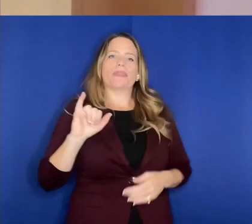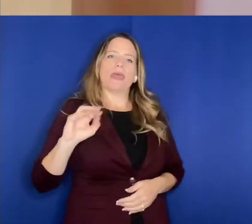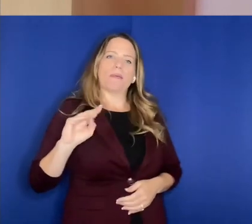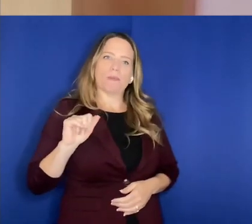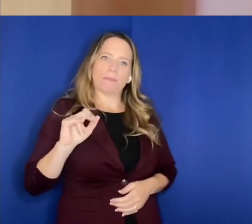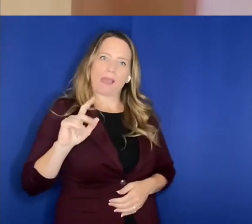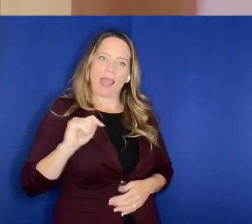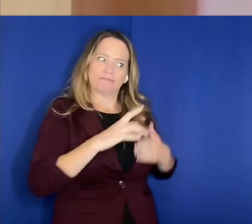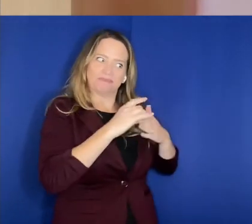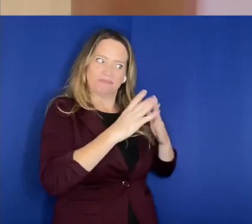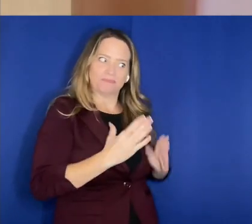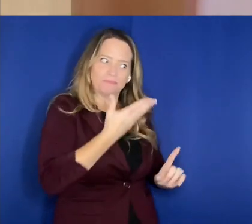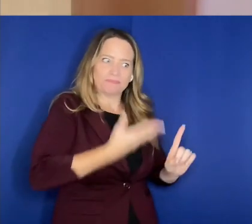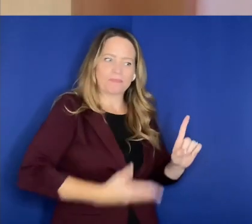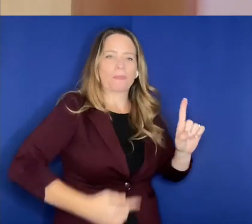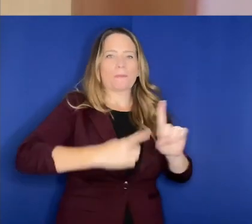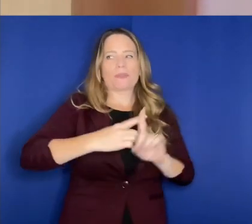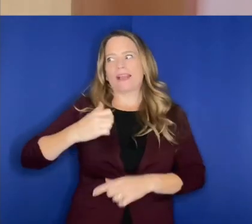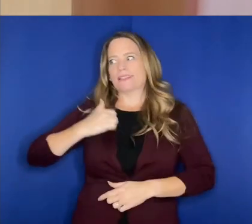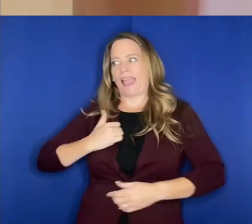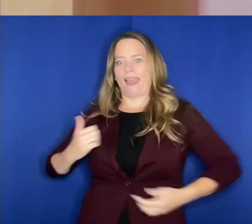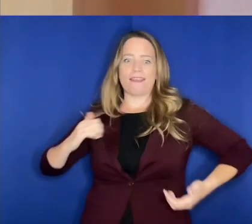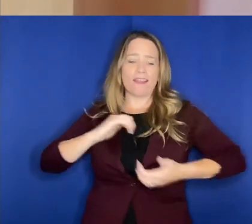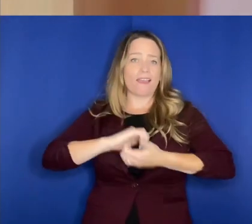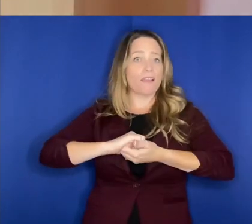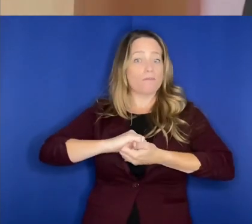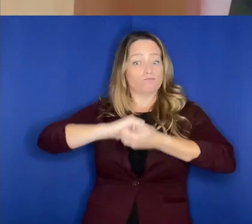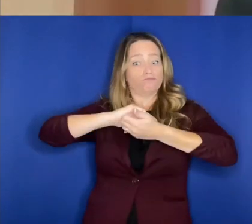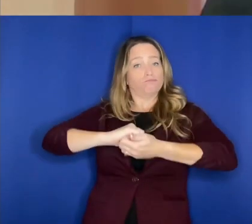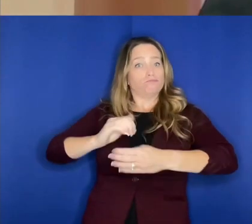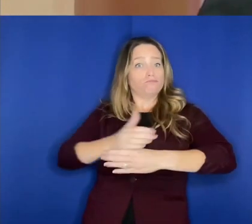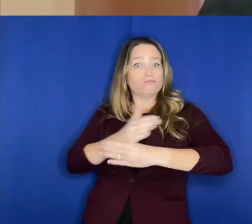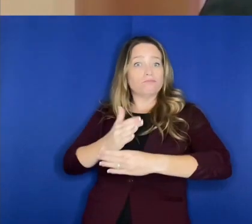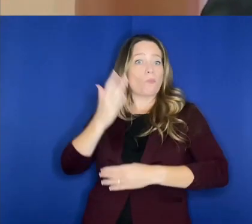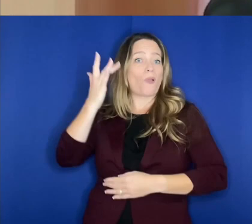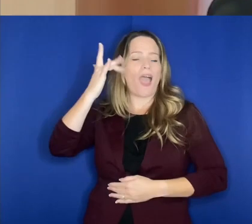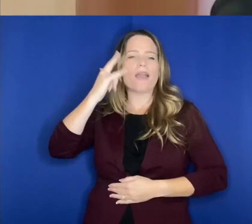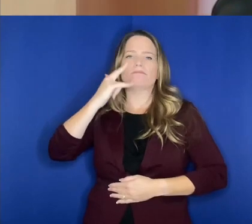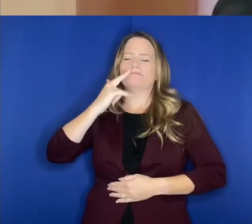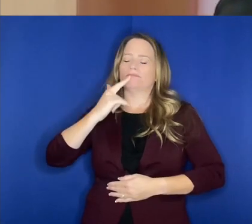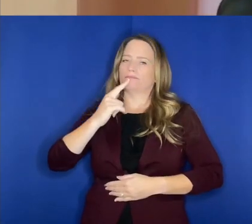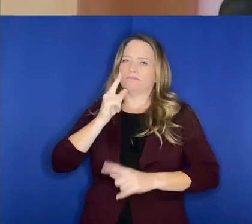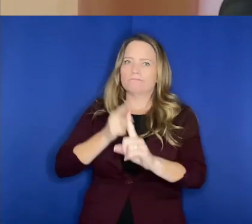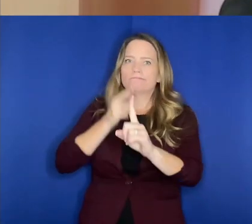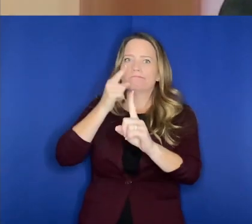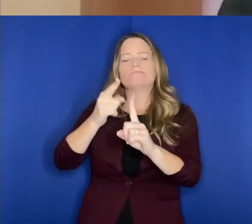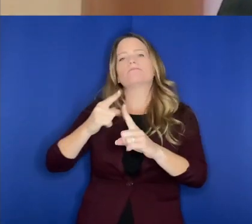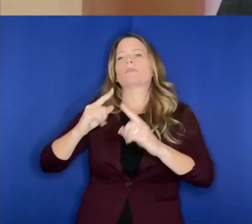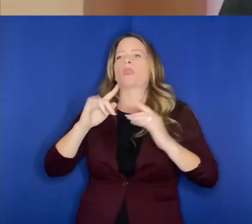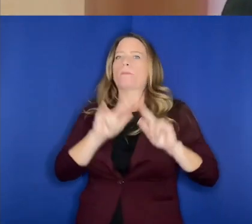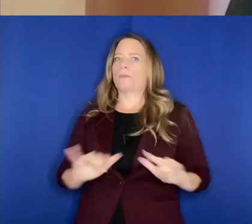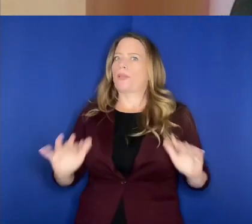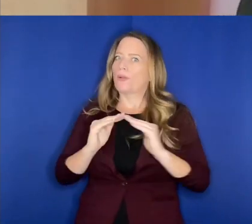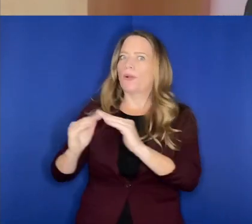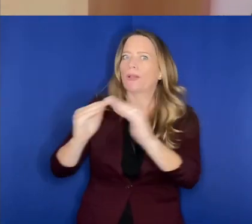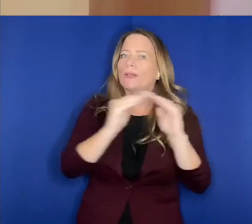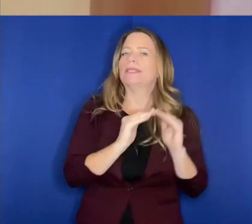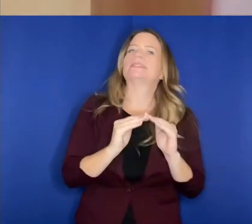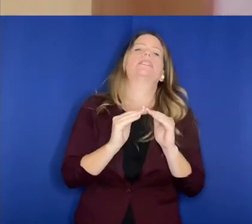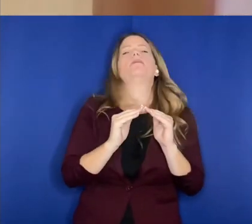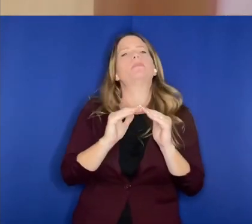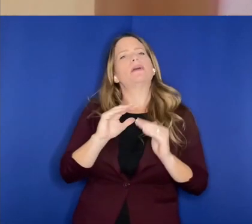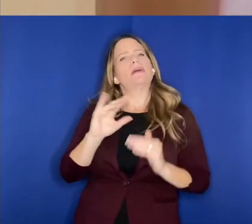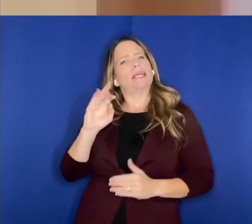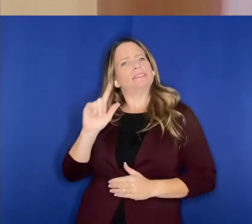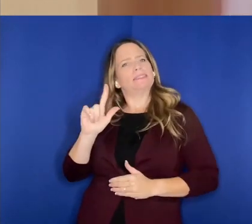Imamat and Canada. This partnership stems from our shared commitment to pluralism, to civil society, human